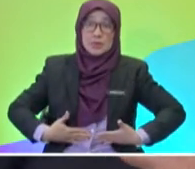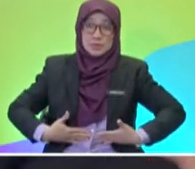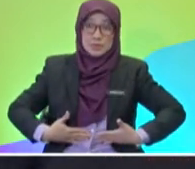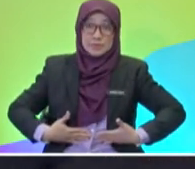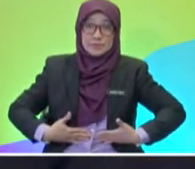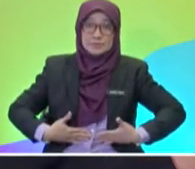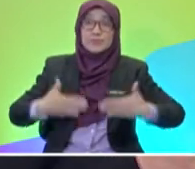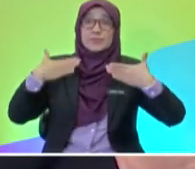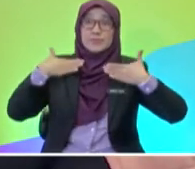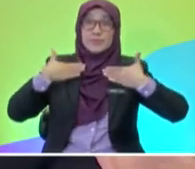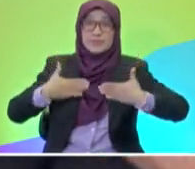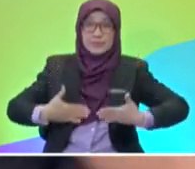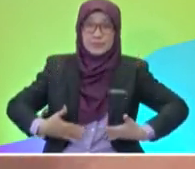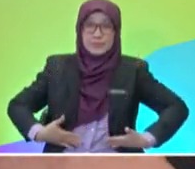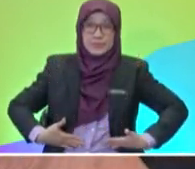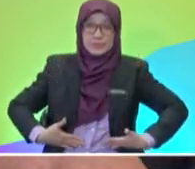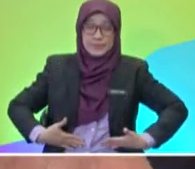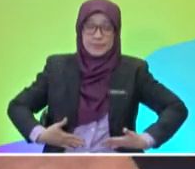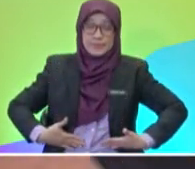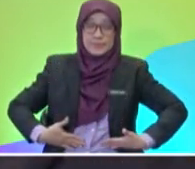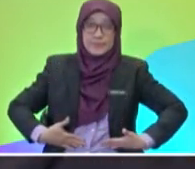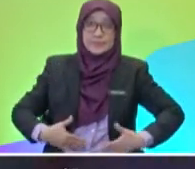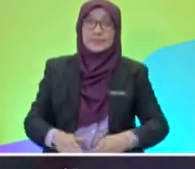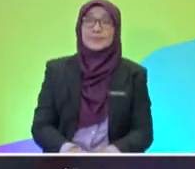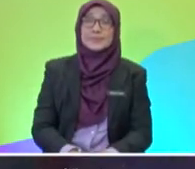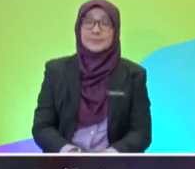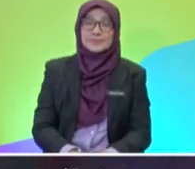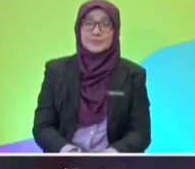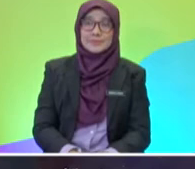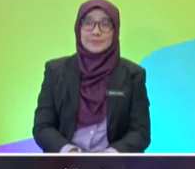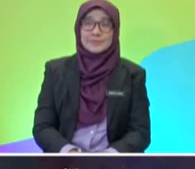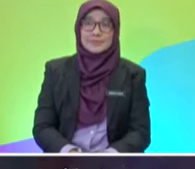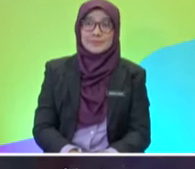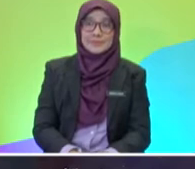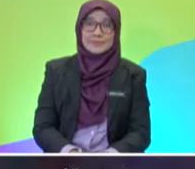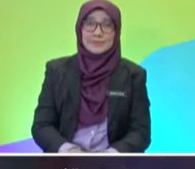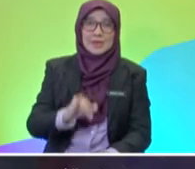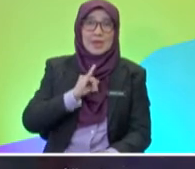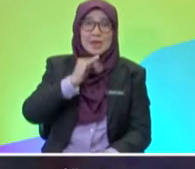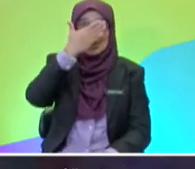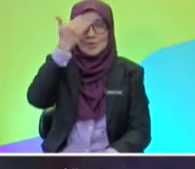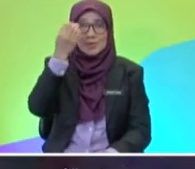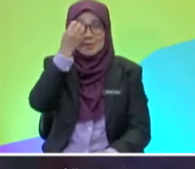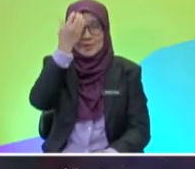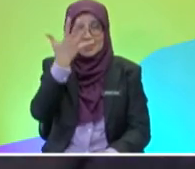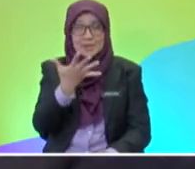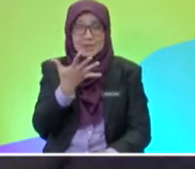the abdomen. Okay, now we have learned about I forgot to tell you. Okay,